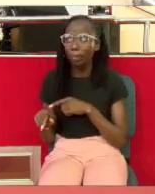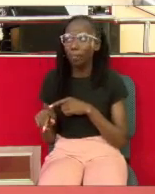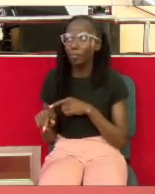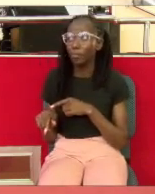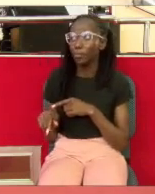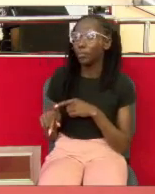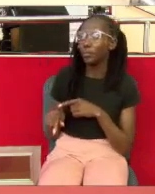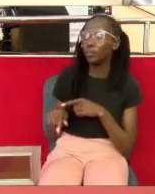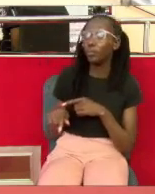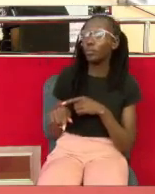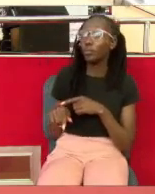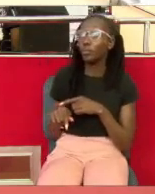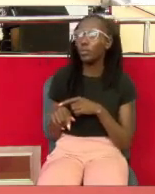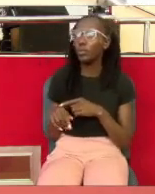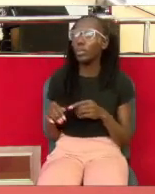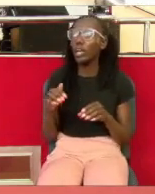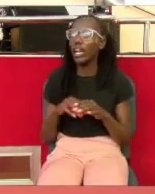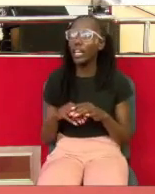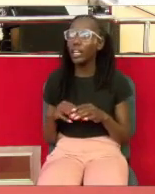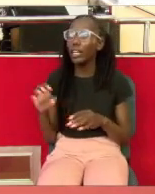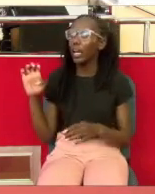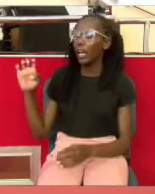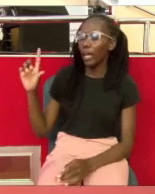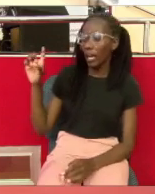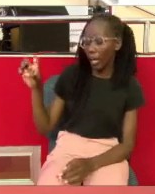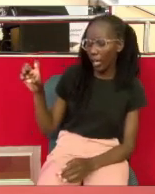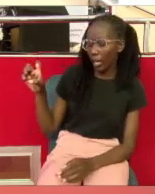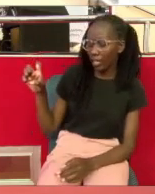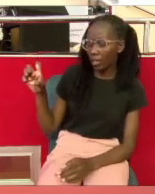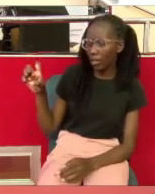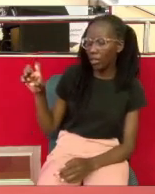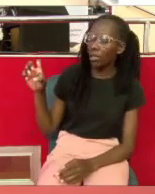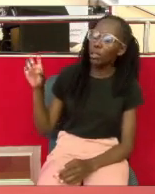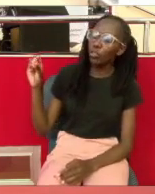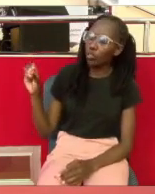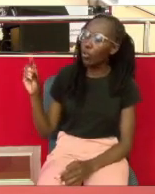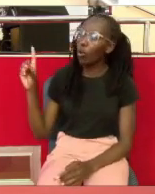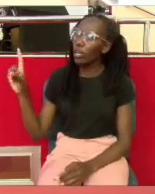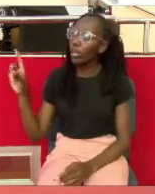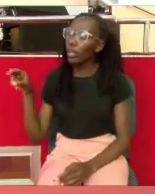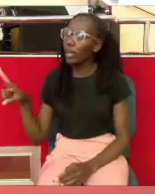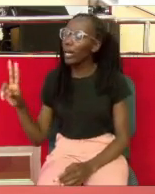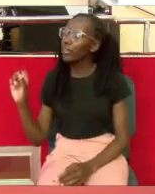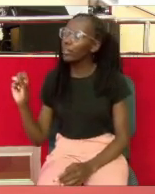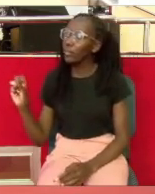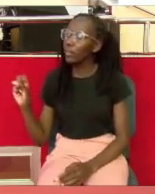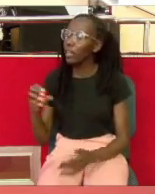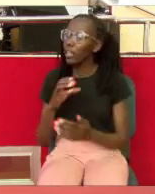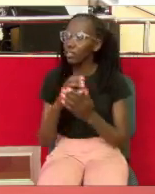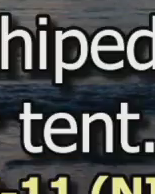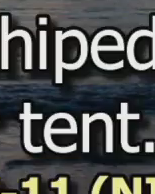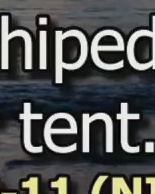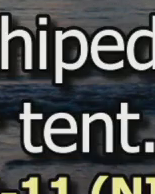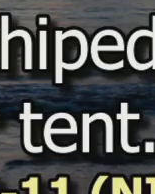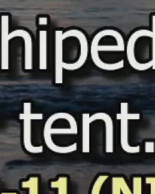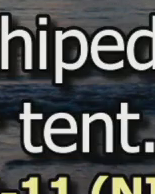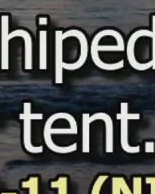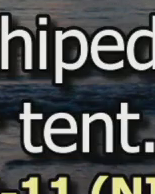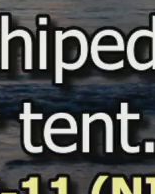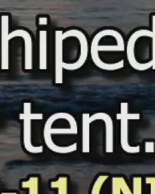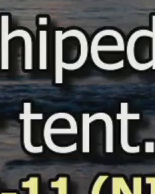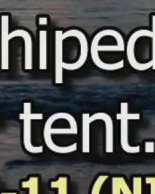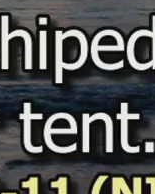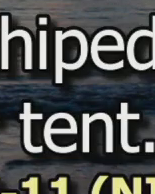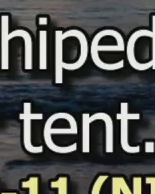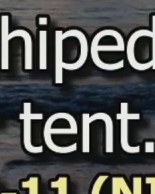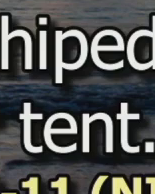nayo mbele ya Mungu. And in the book of Exodus chapter 33. Na Kutoka 33. Moses is telling God. Musa anamwambia Mungu. I want to see